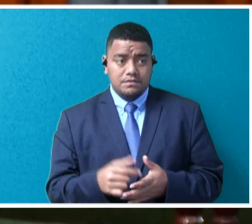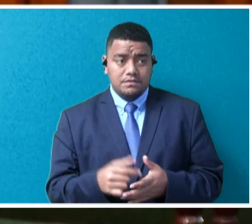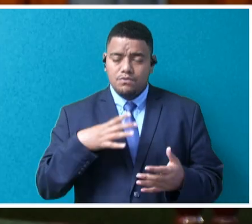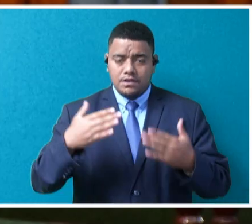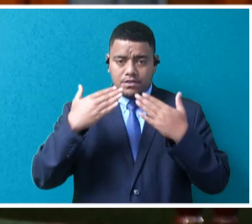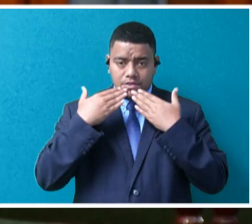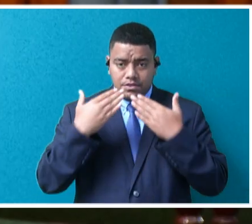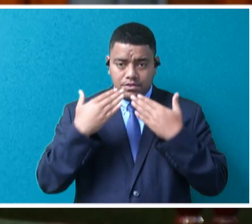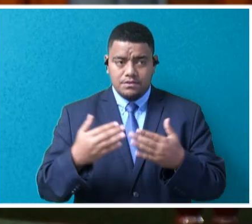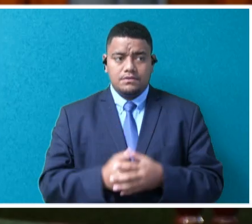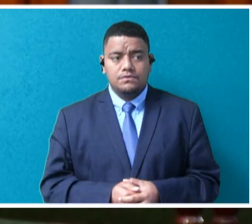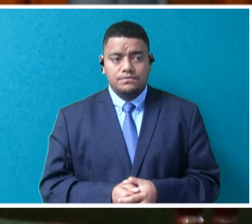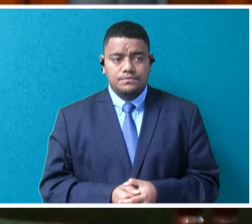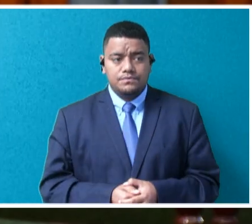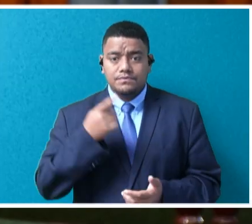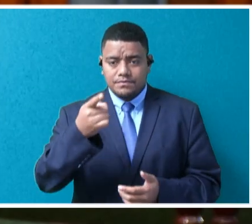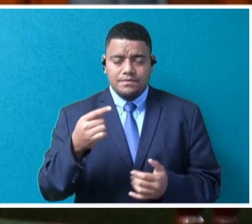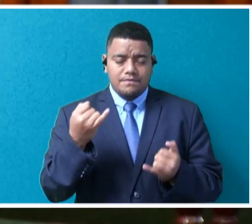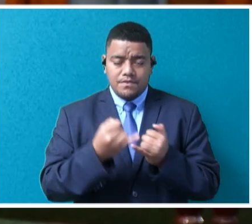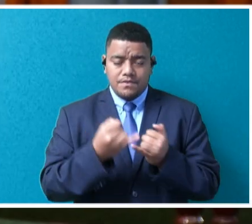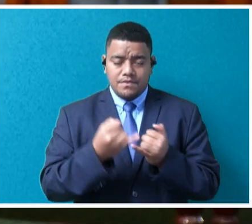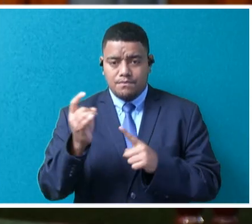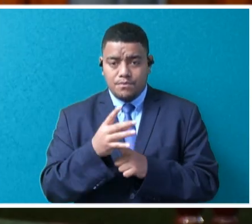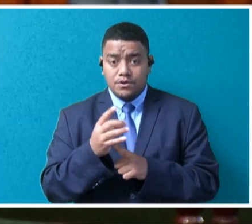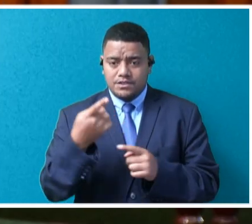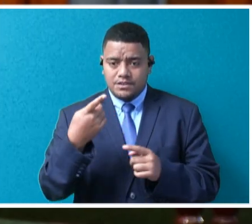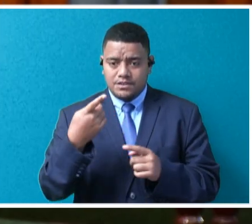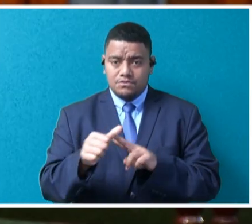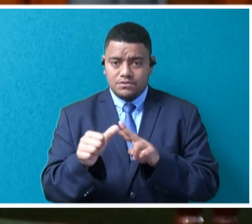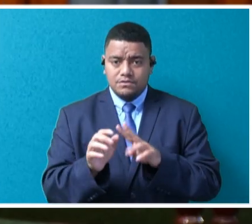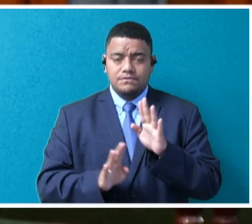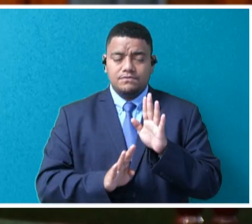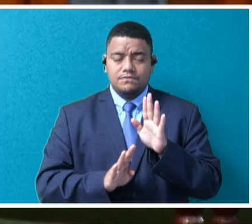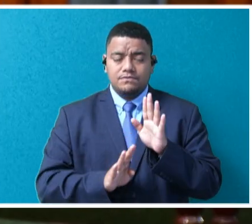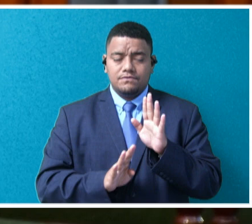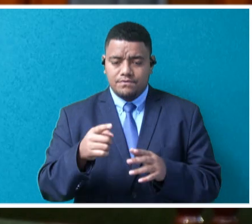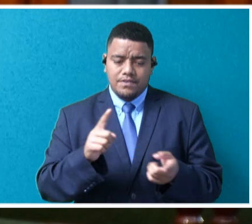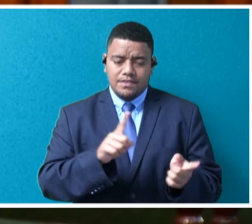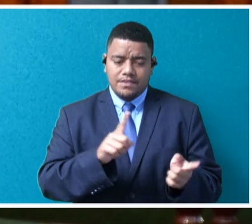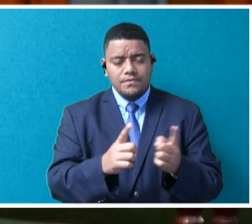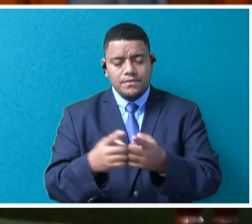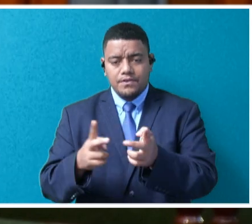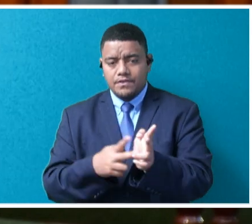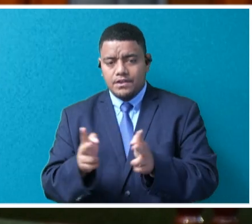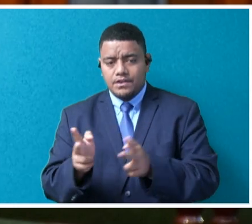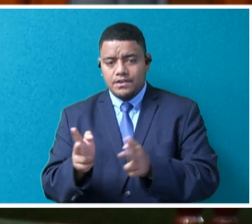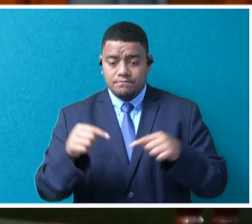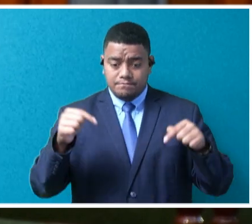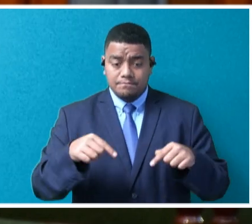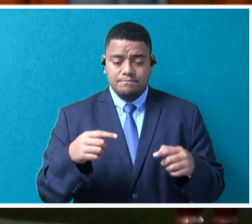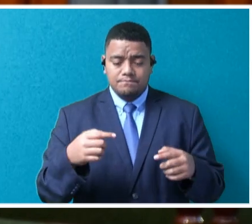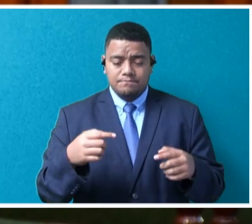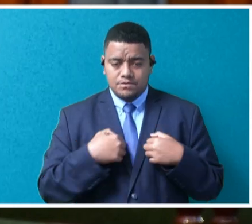sa kapalebu, kana mga bibita itiko na bebatoro da ketaki, ene tonda kuni be korle lebu. Yes. Pongo esama sagati